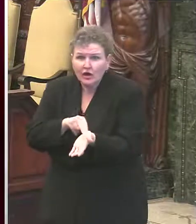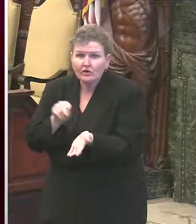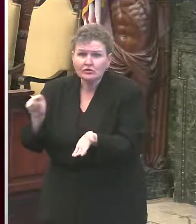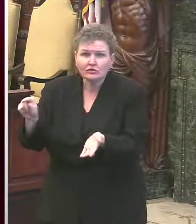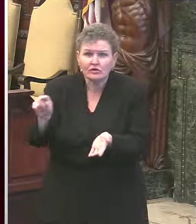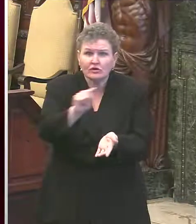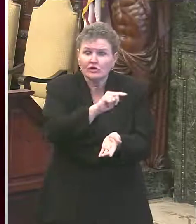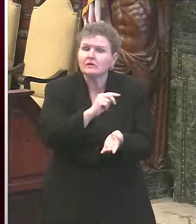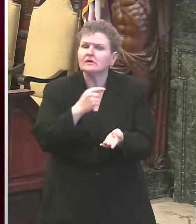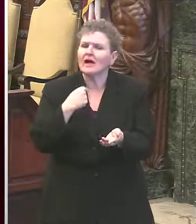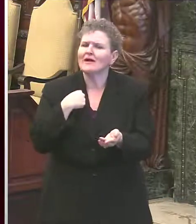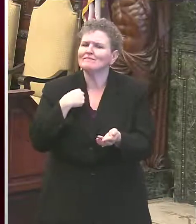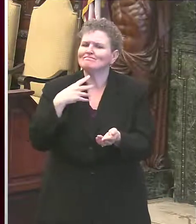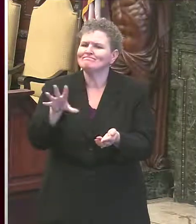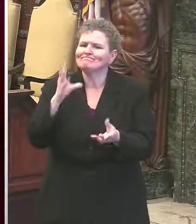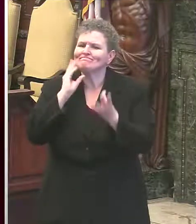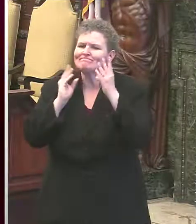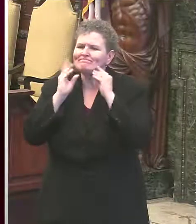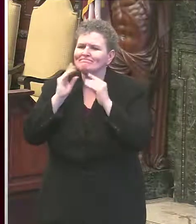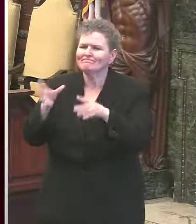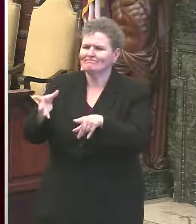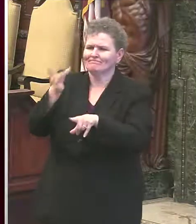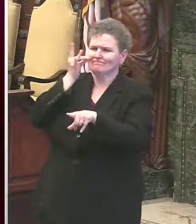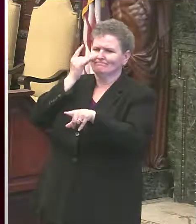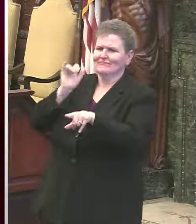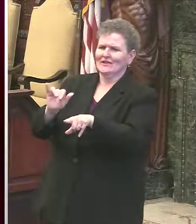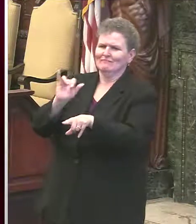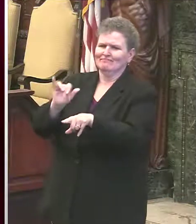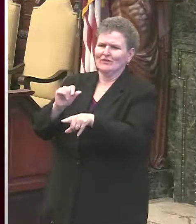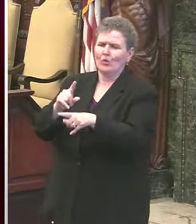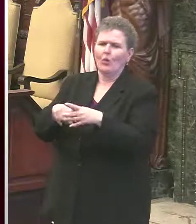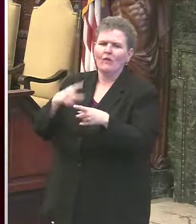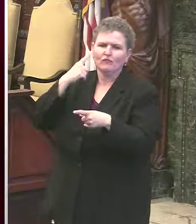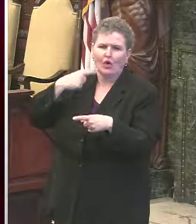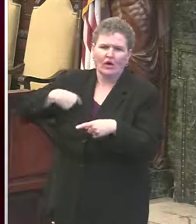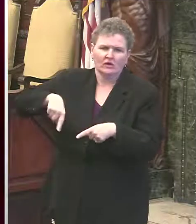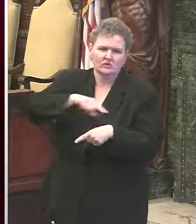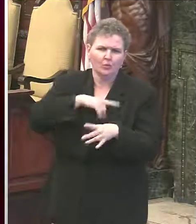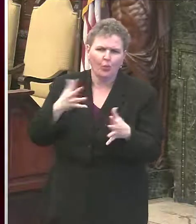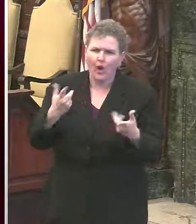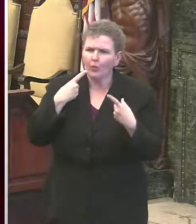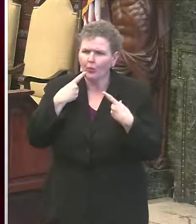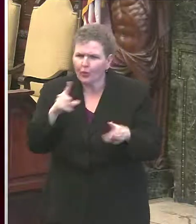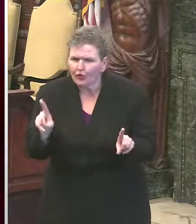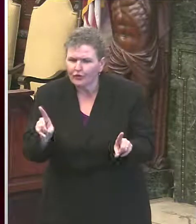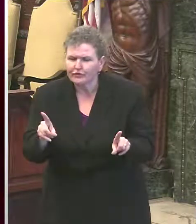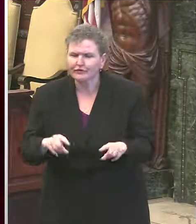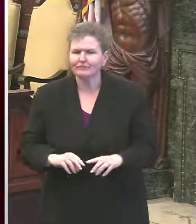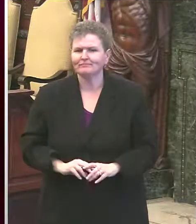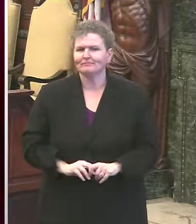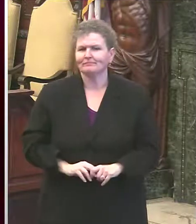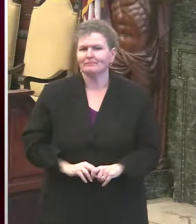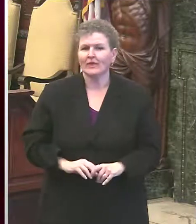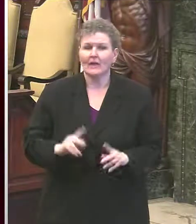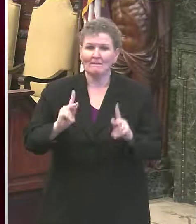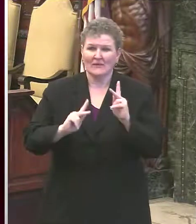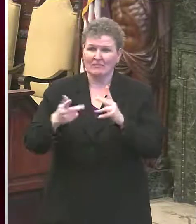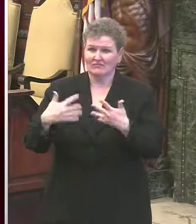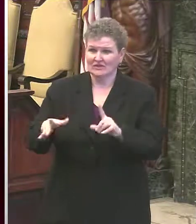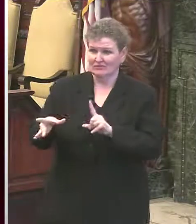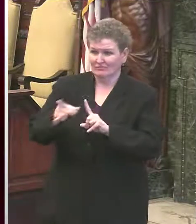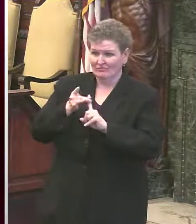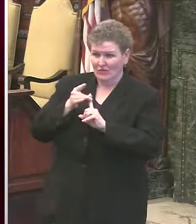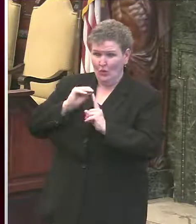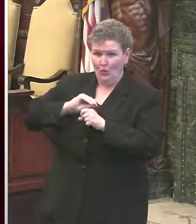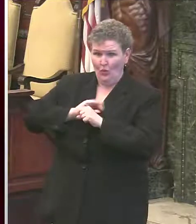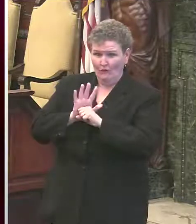infection and learning what works. There are some more treatments that are available. It may be that people getting infected in more